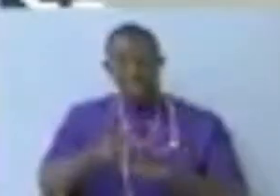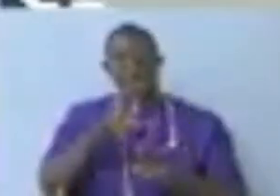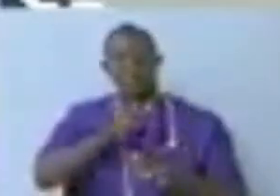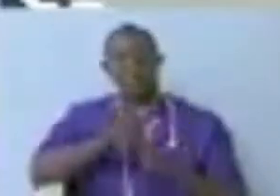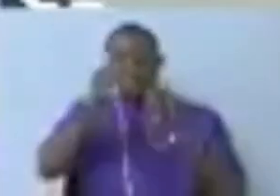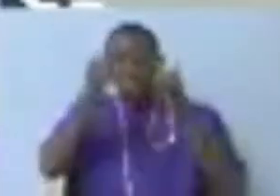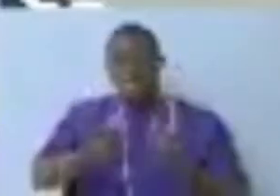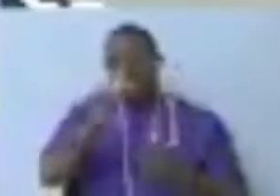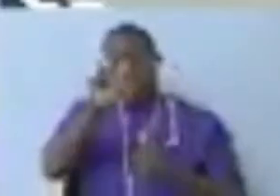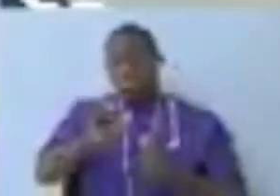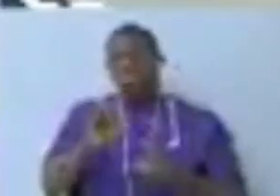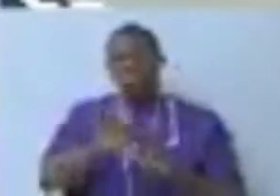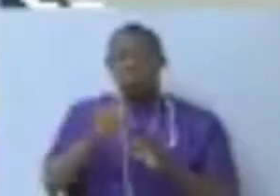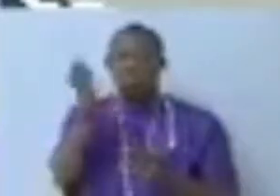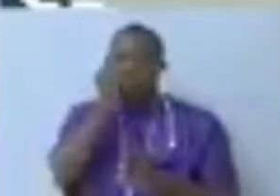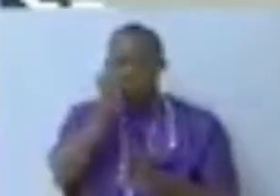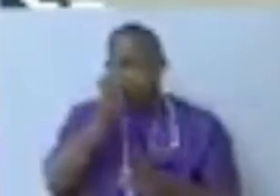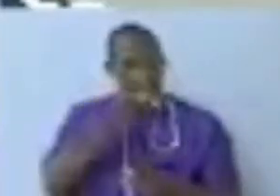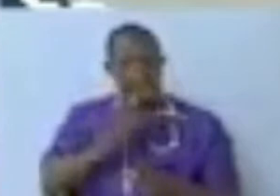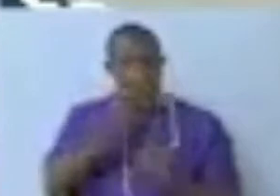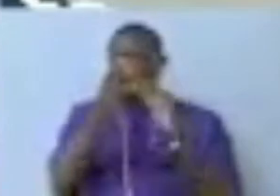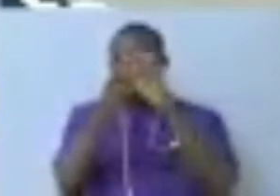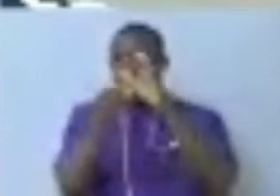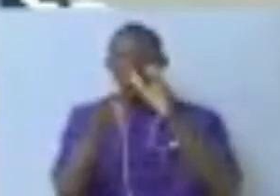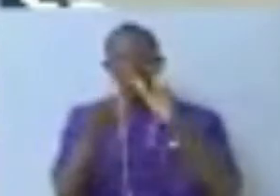will always have a copy.